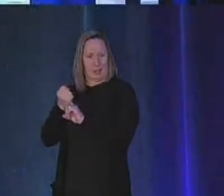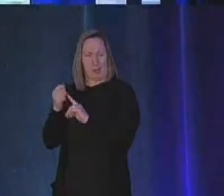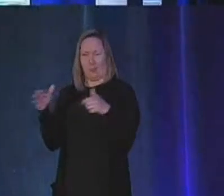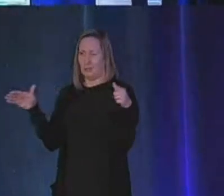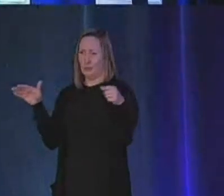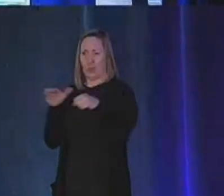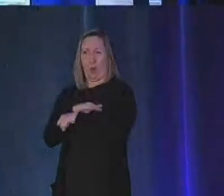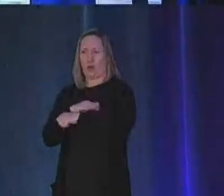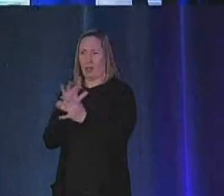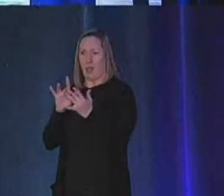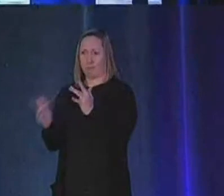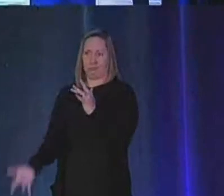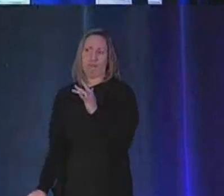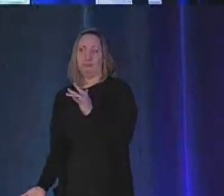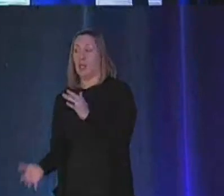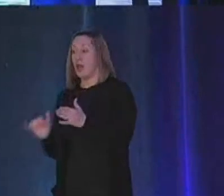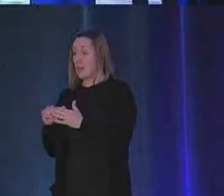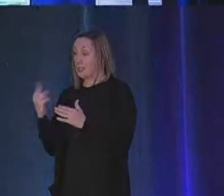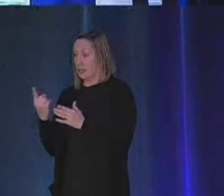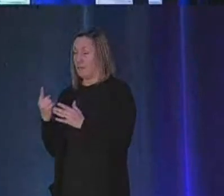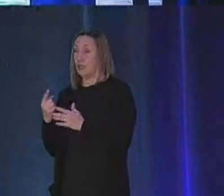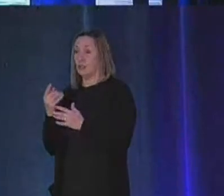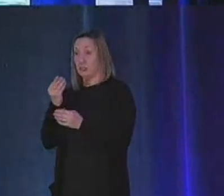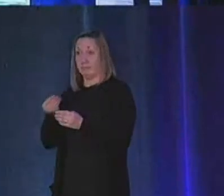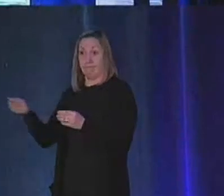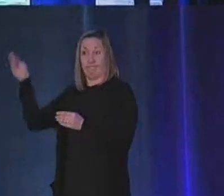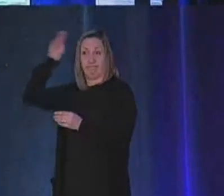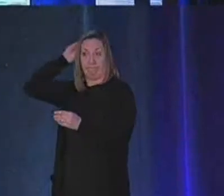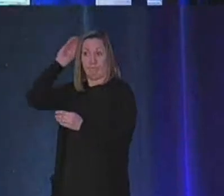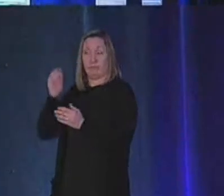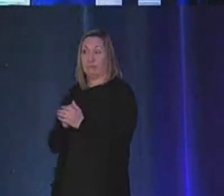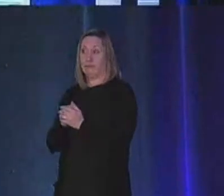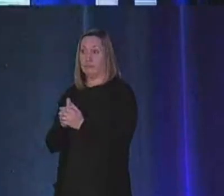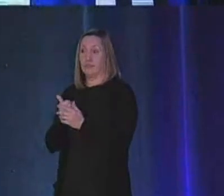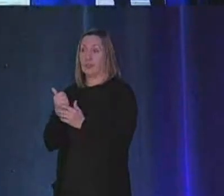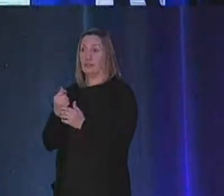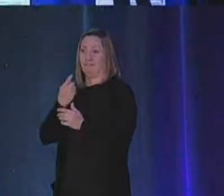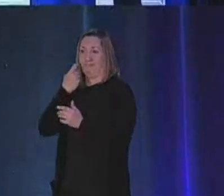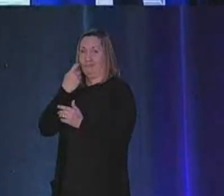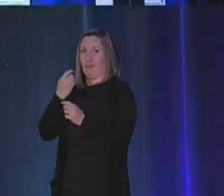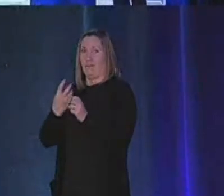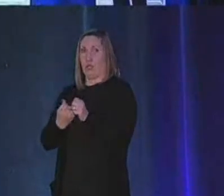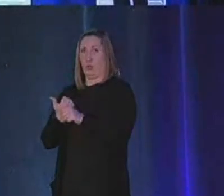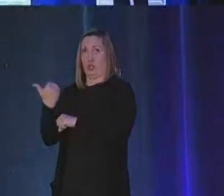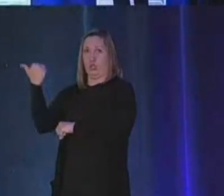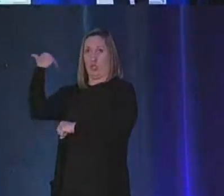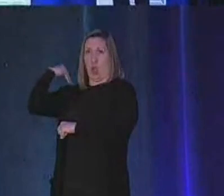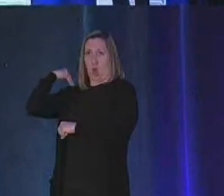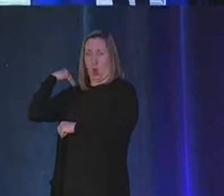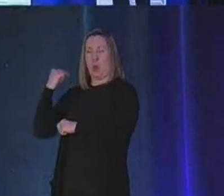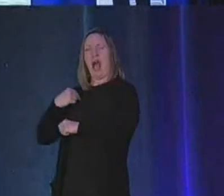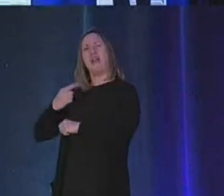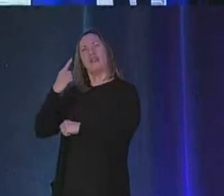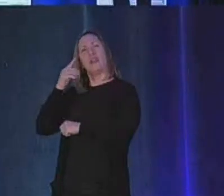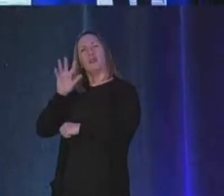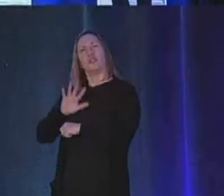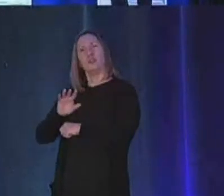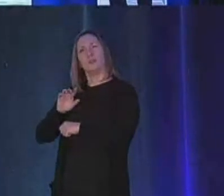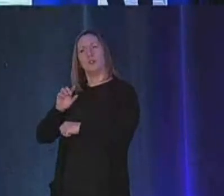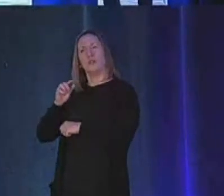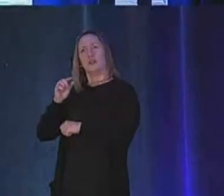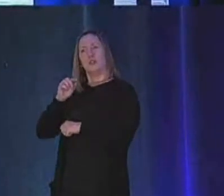totally a case that you should keep in mind. A few years ago, I think it was like